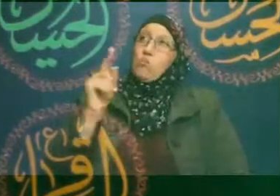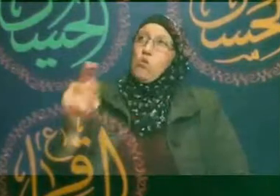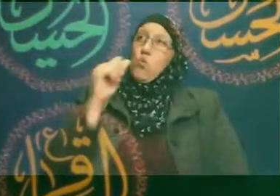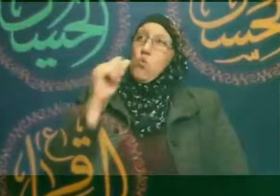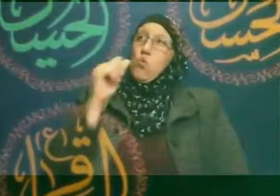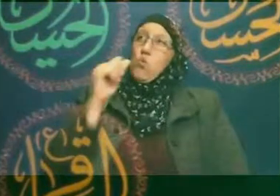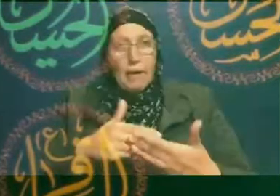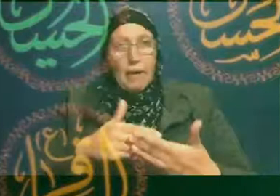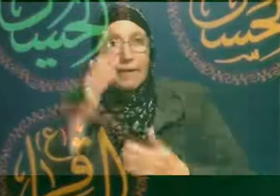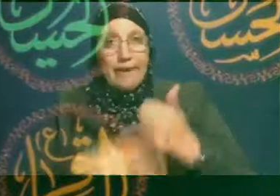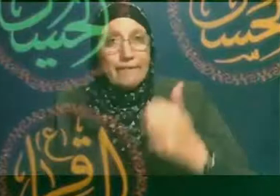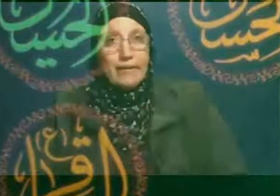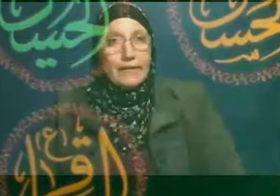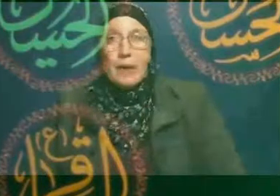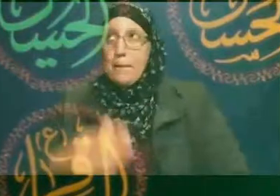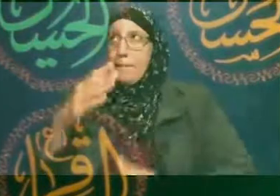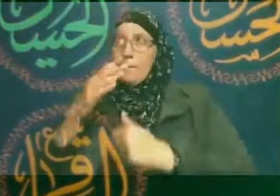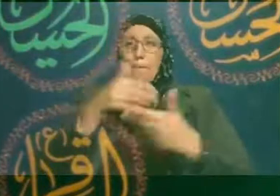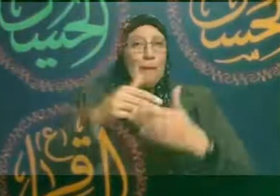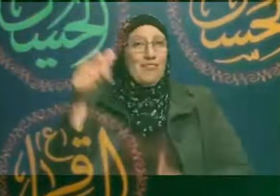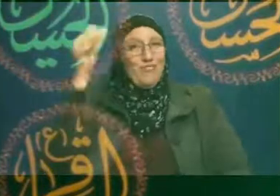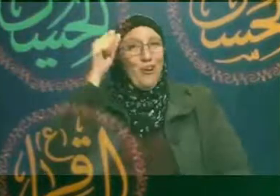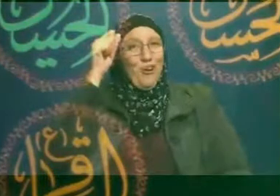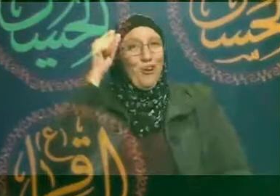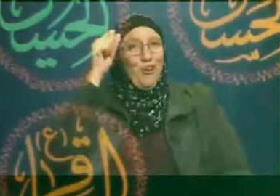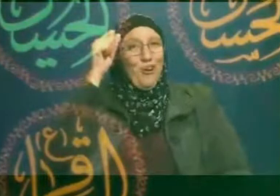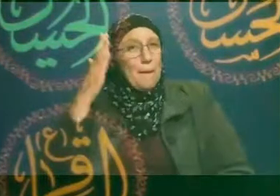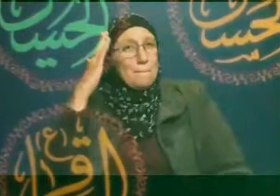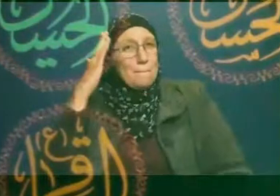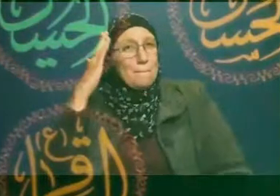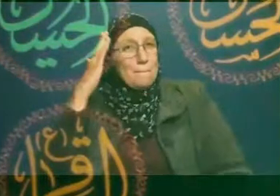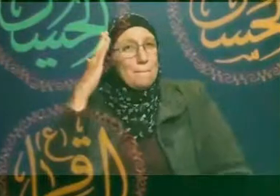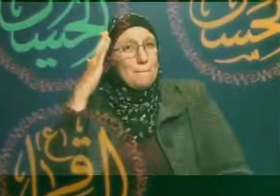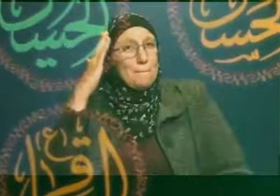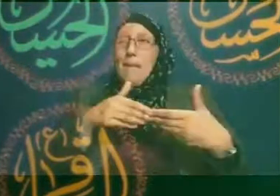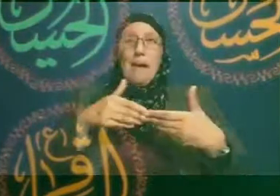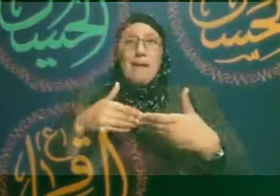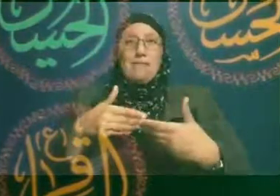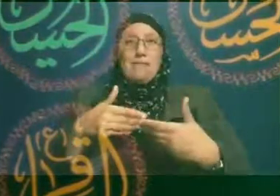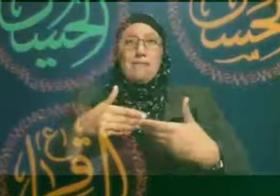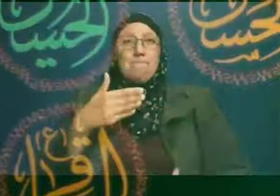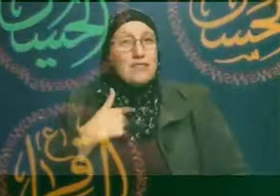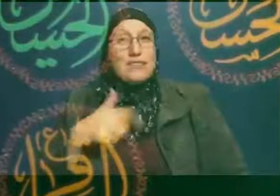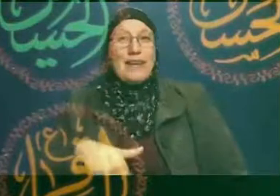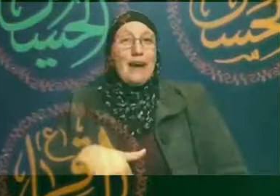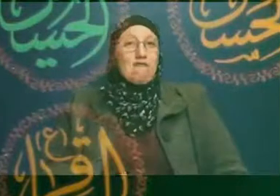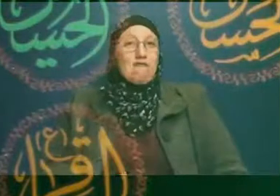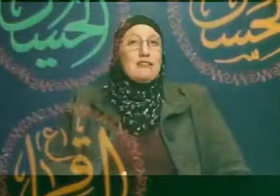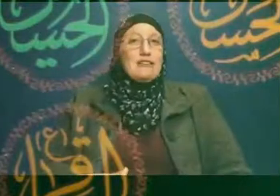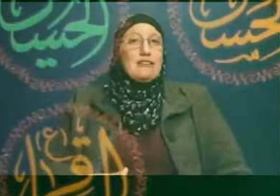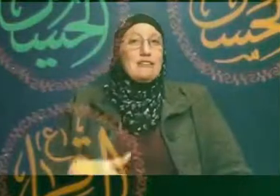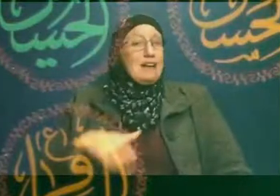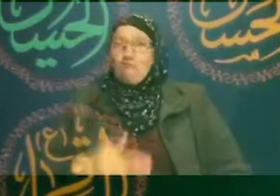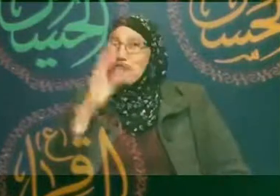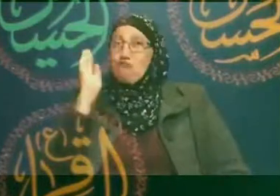hungry, thirsty, enjoys the milk of his or her mother. You open the communication directly